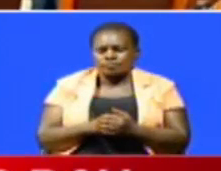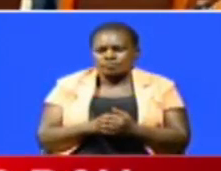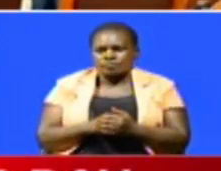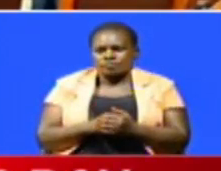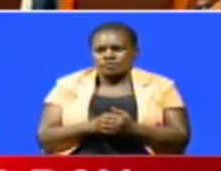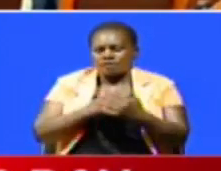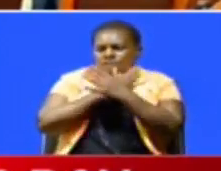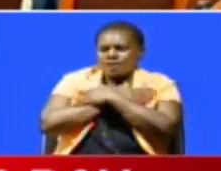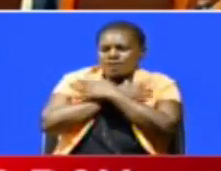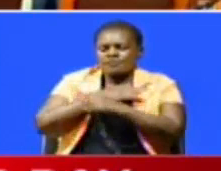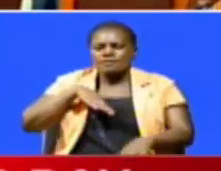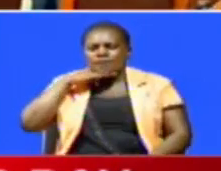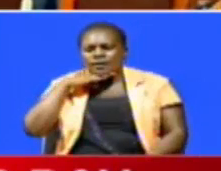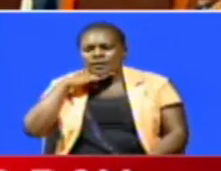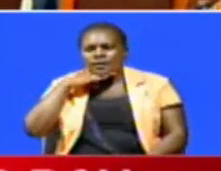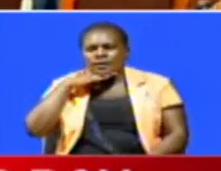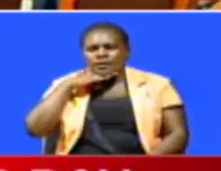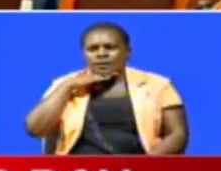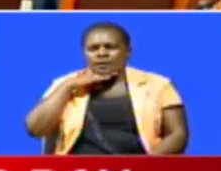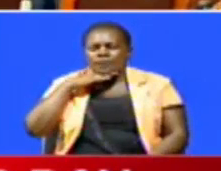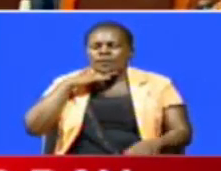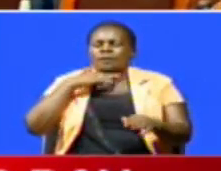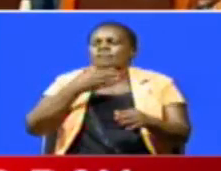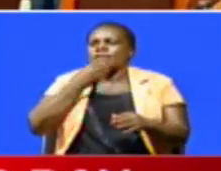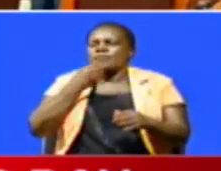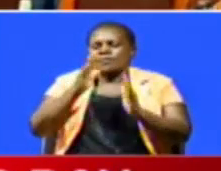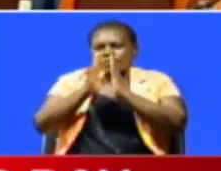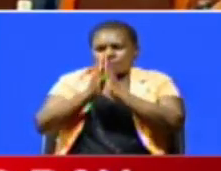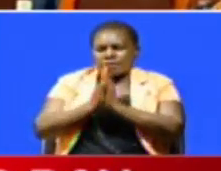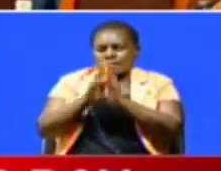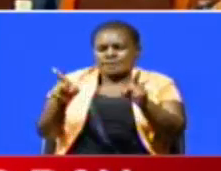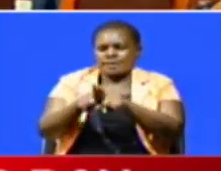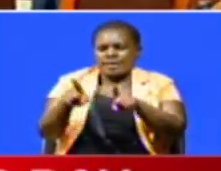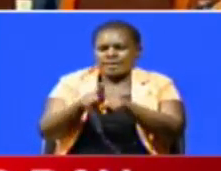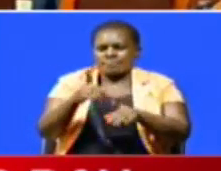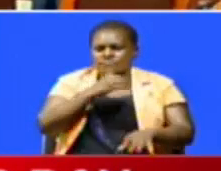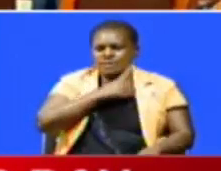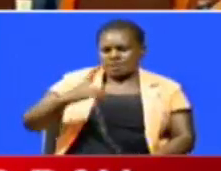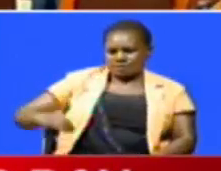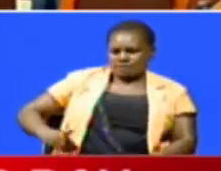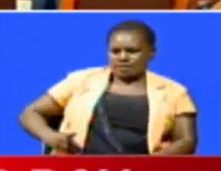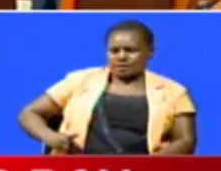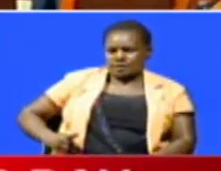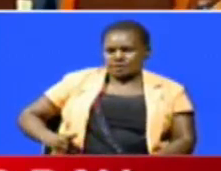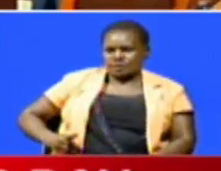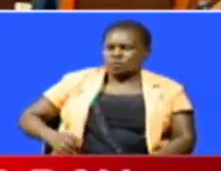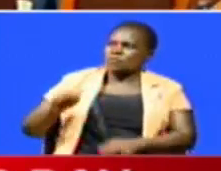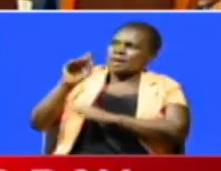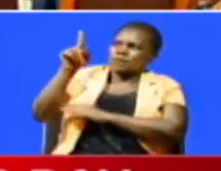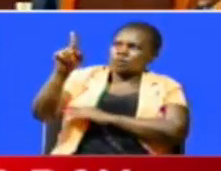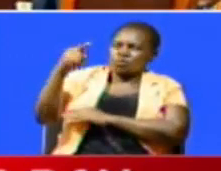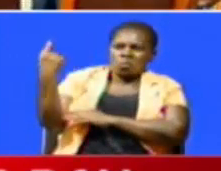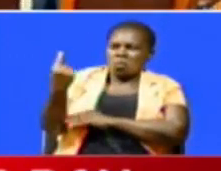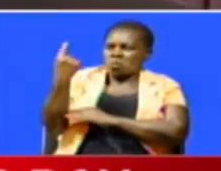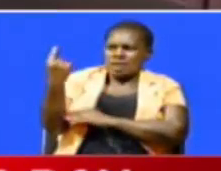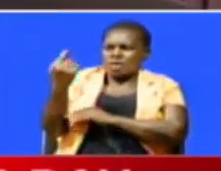lost their friends, Heavenly Father, we want to pray like David. We can only turn to you because